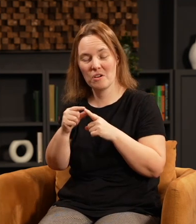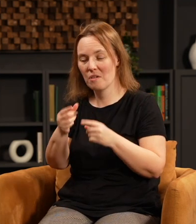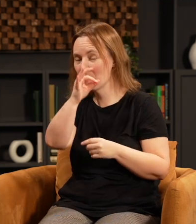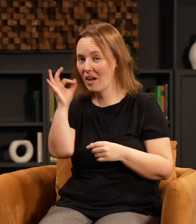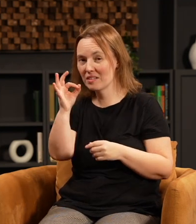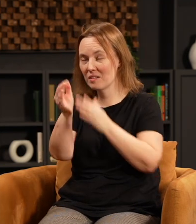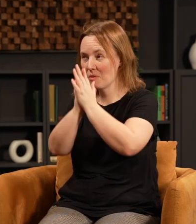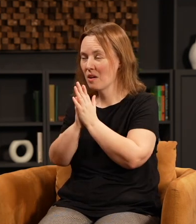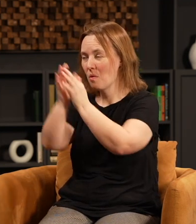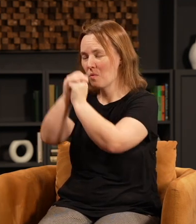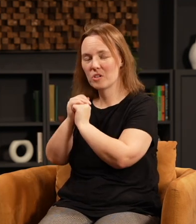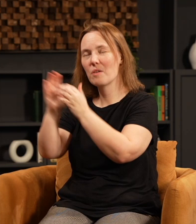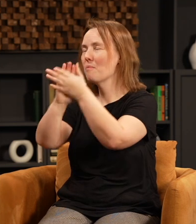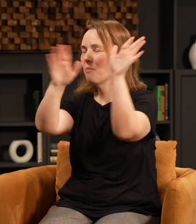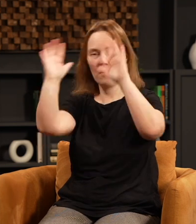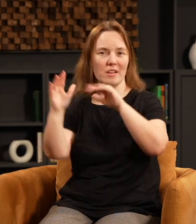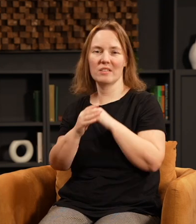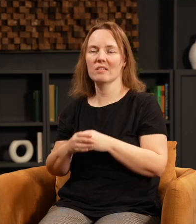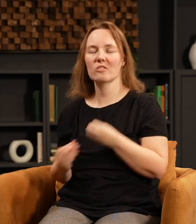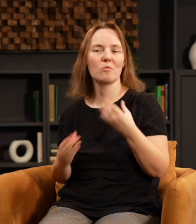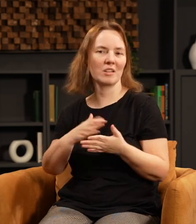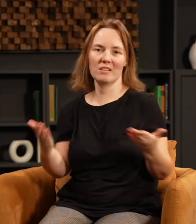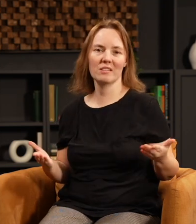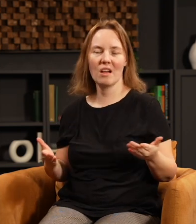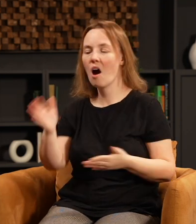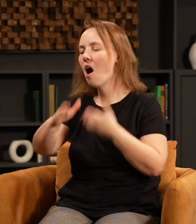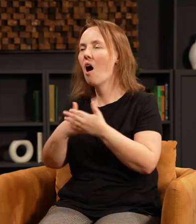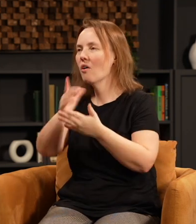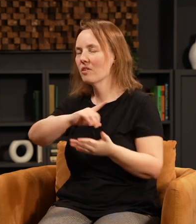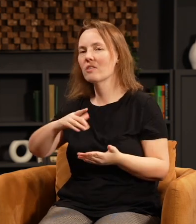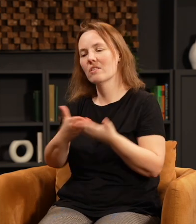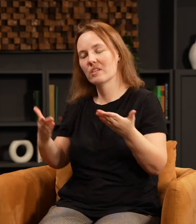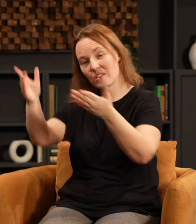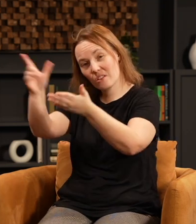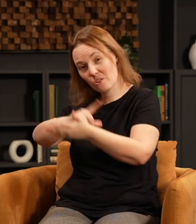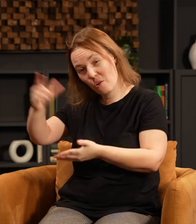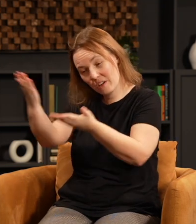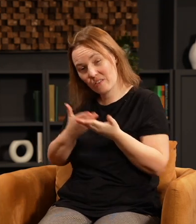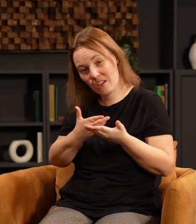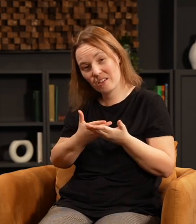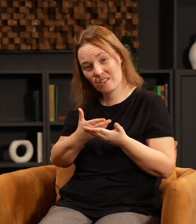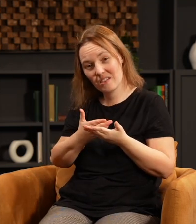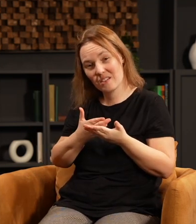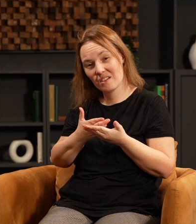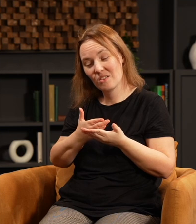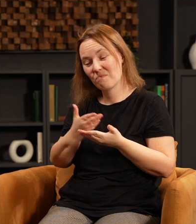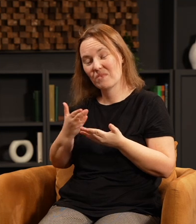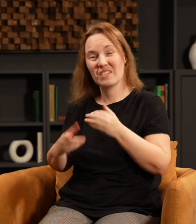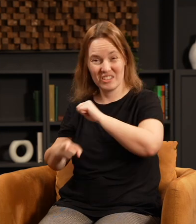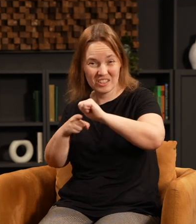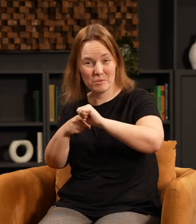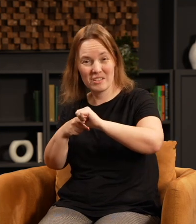the spirit, worship, praise, so many things. But all the things the Lord gives us by way of disciplines, they actually restore. And